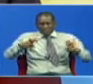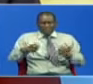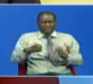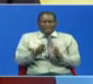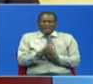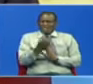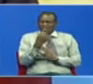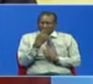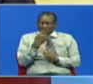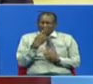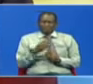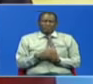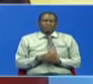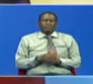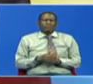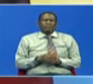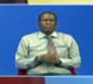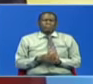treat